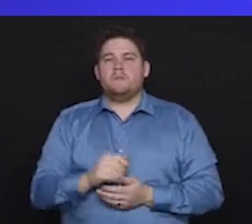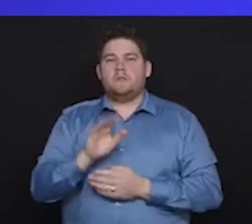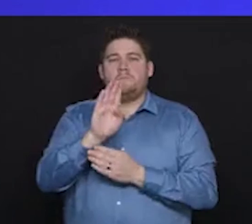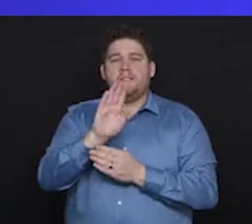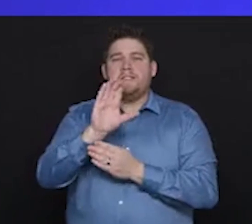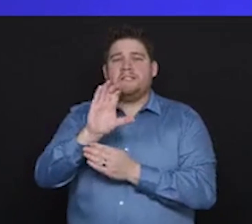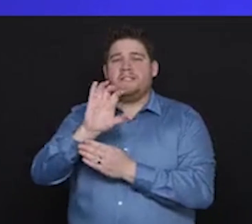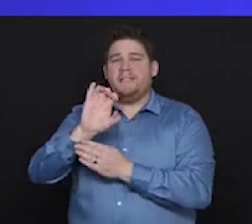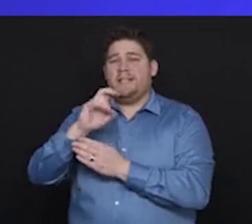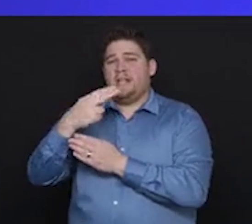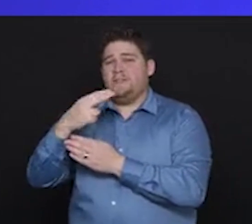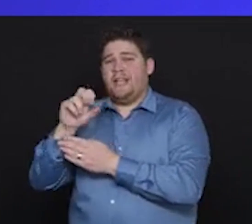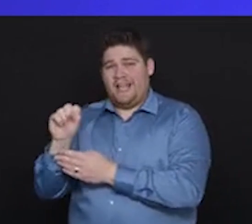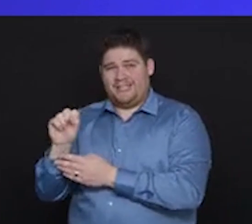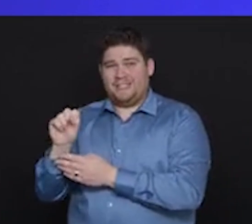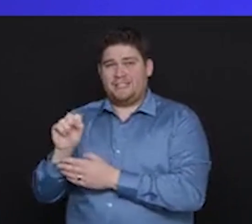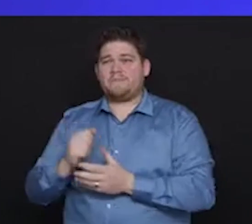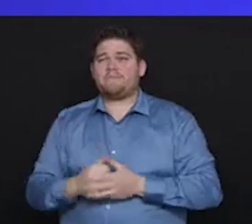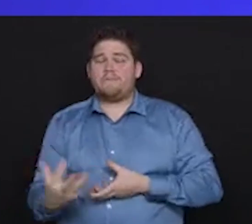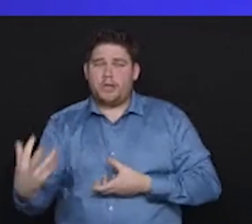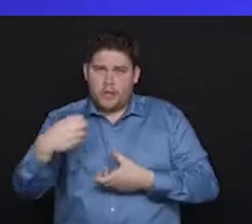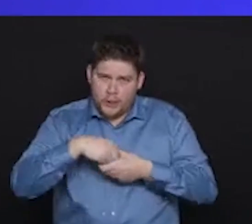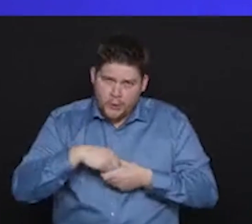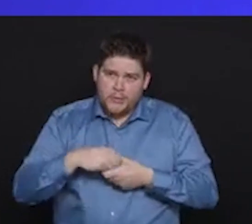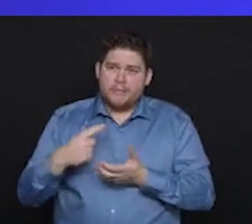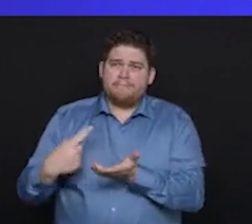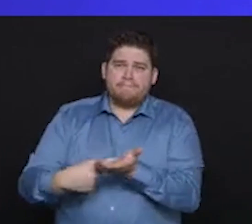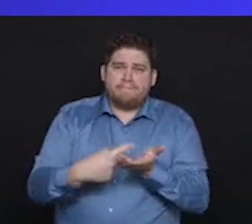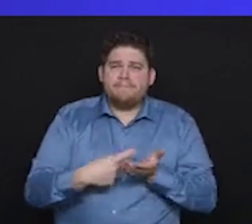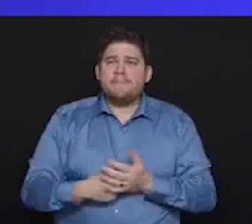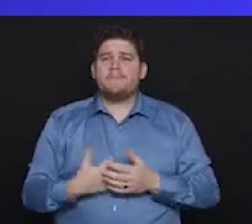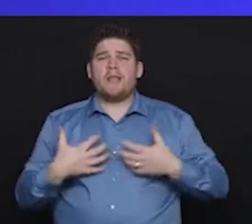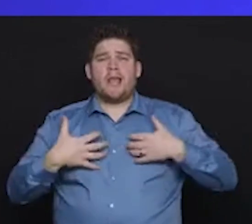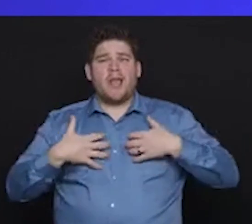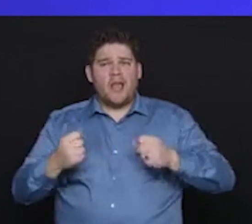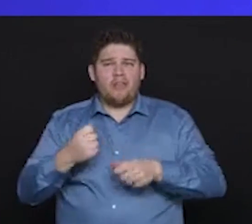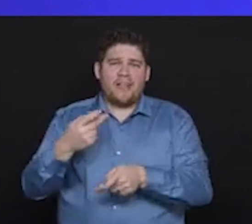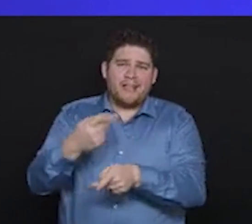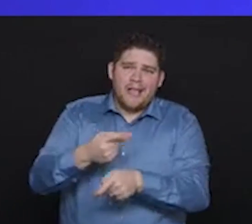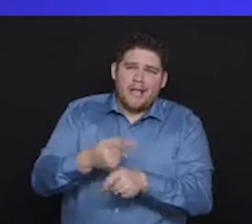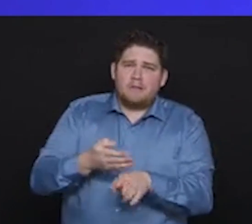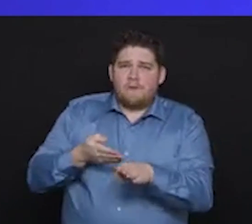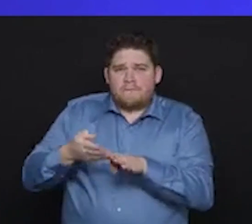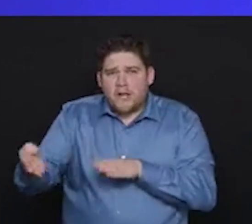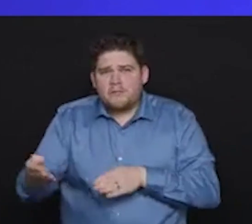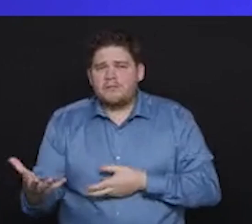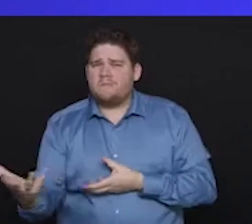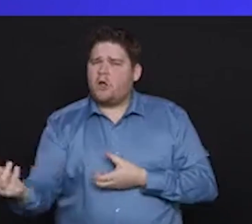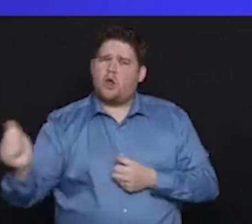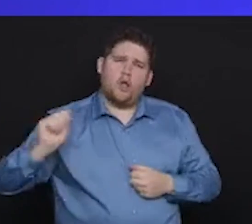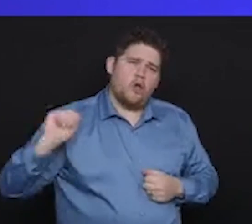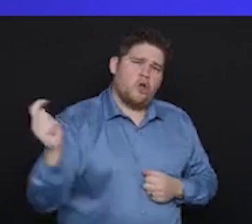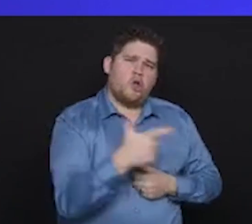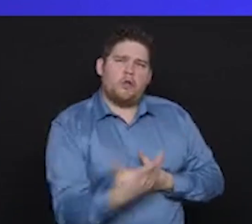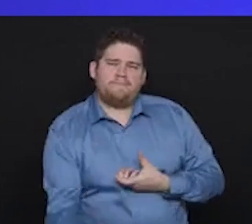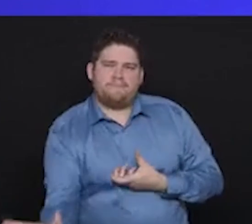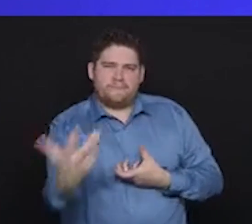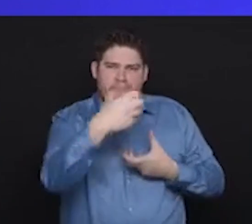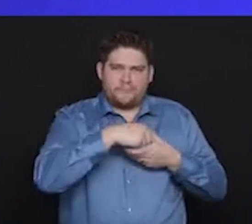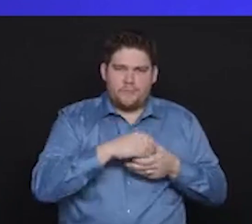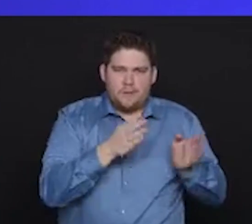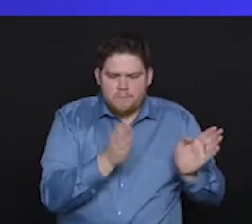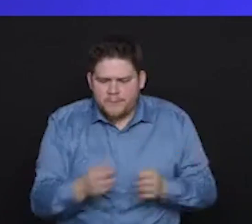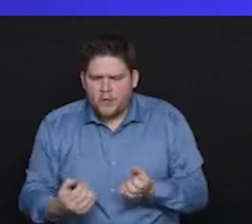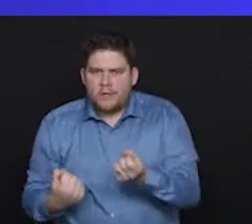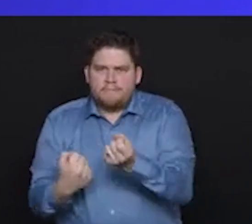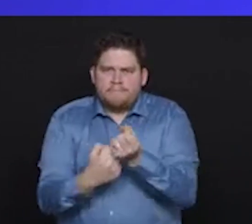system have really put their minds to how can we be as prepared as we possibly can. So now we all